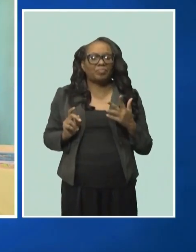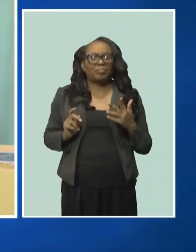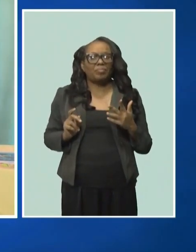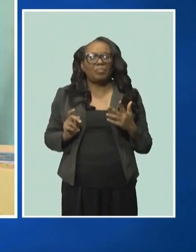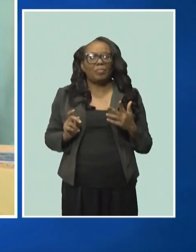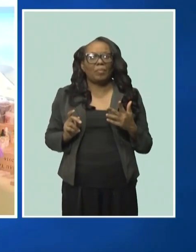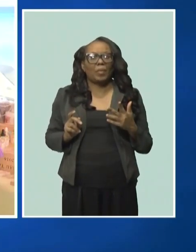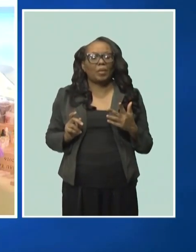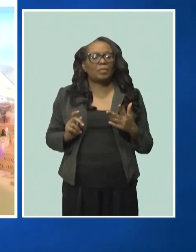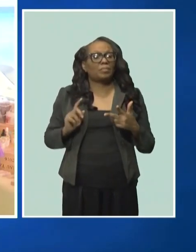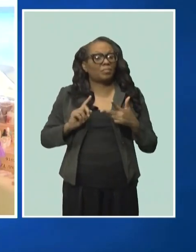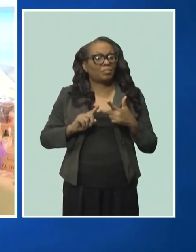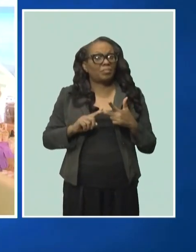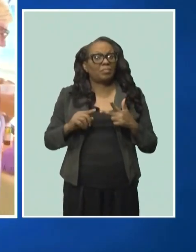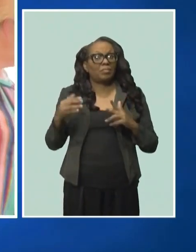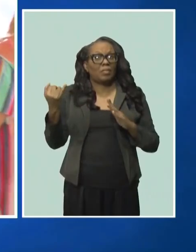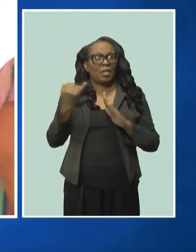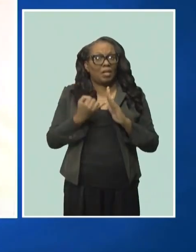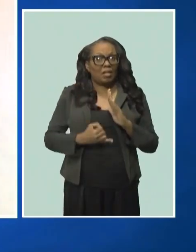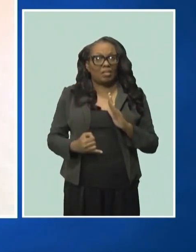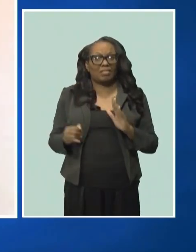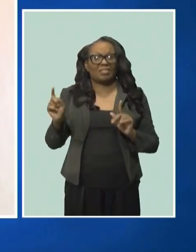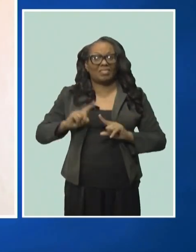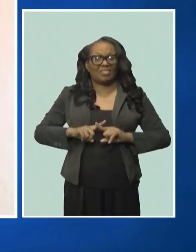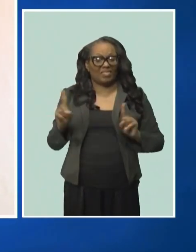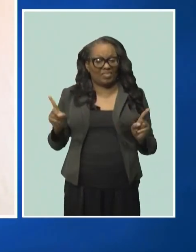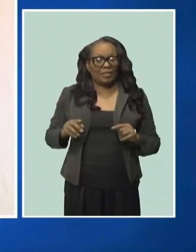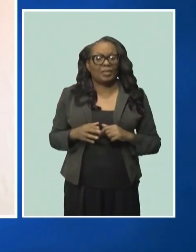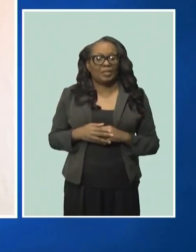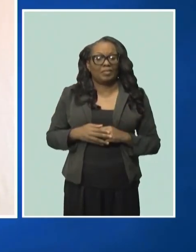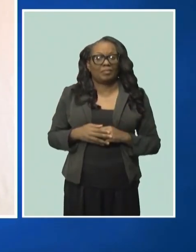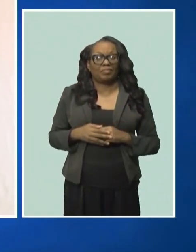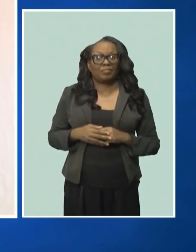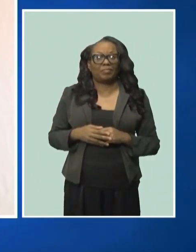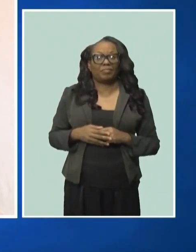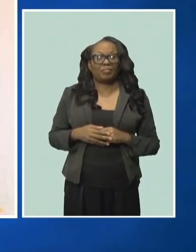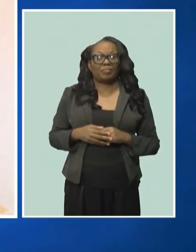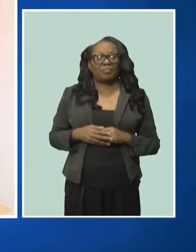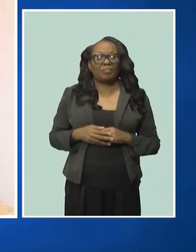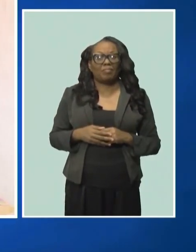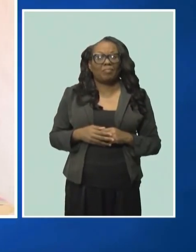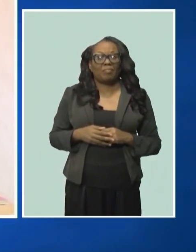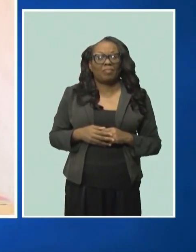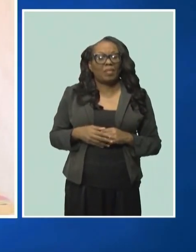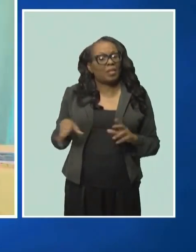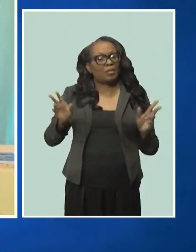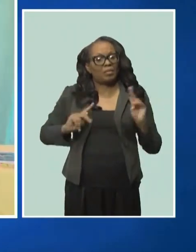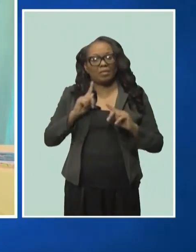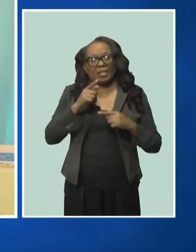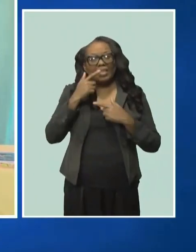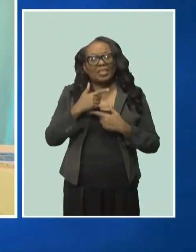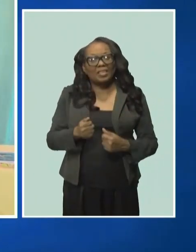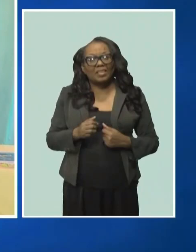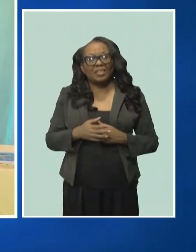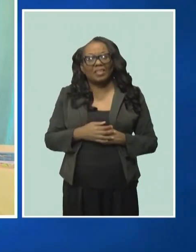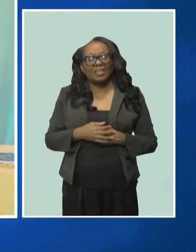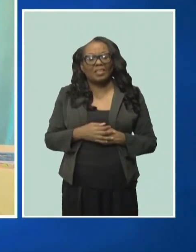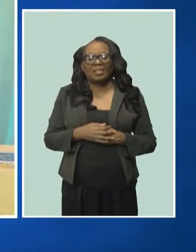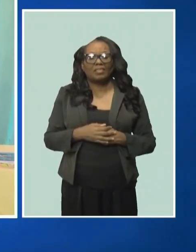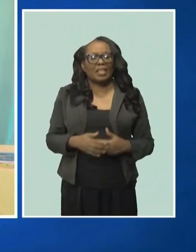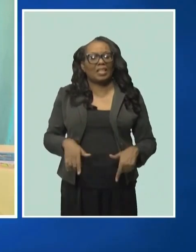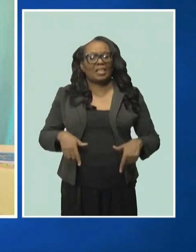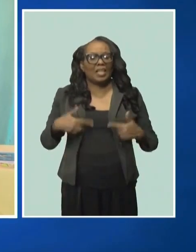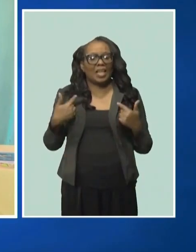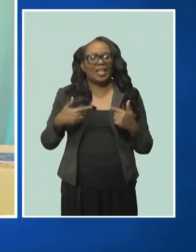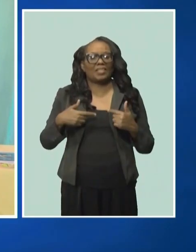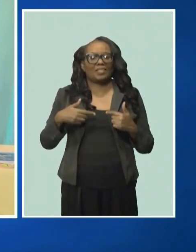we were bringing art. Is something different, and she too is getting a lot of interest from her art pieces, and she's doing live portraits. So we have